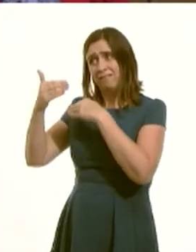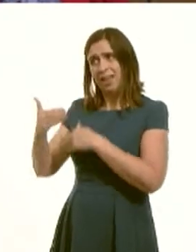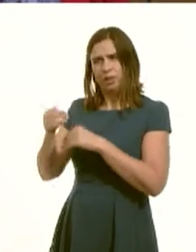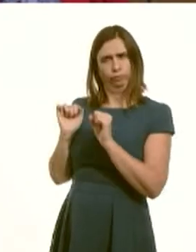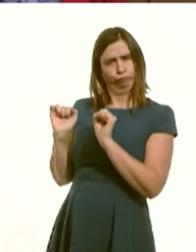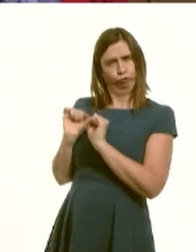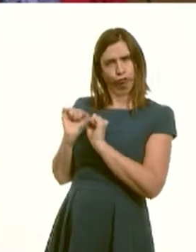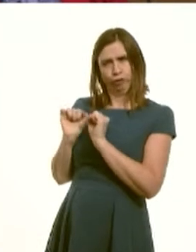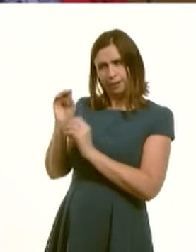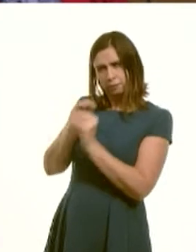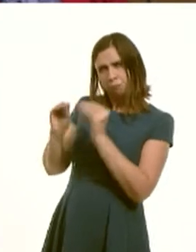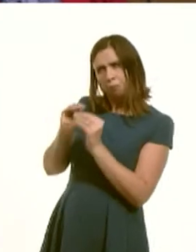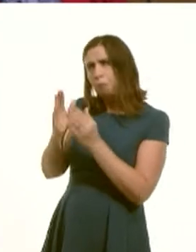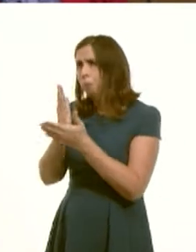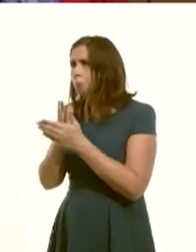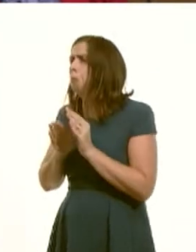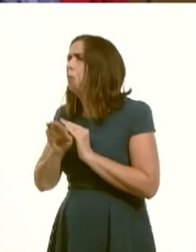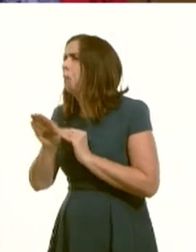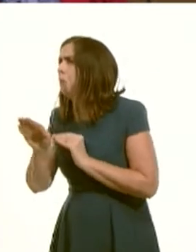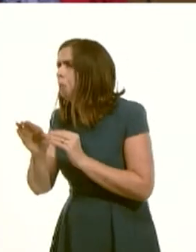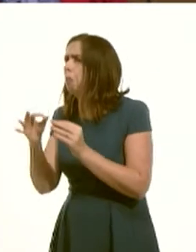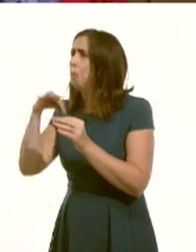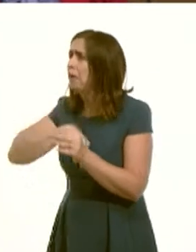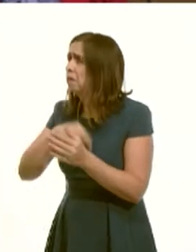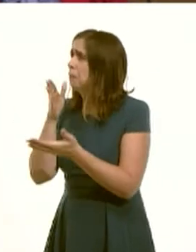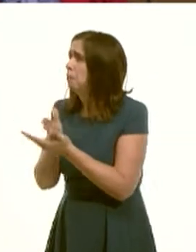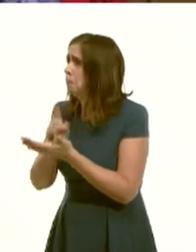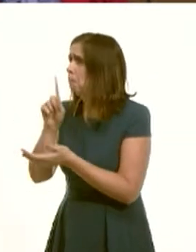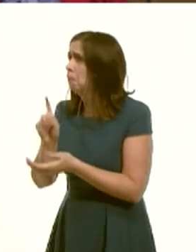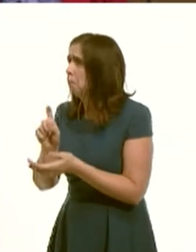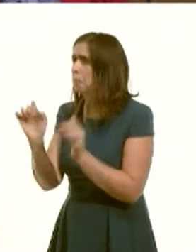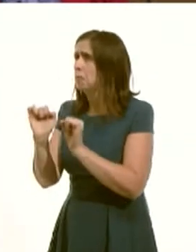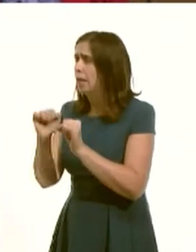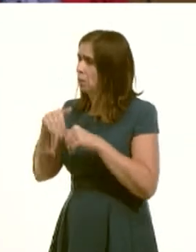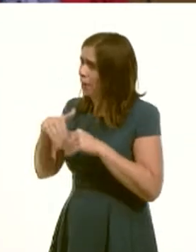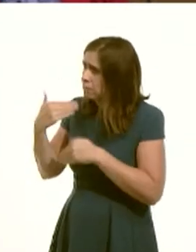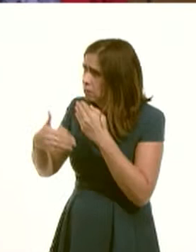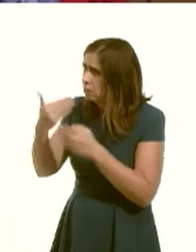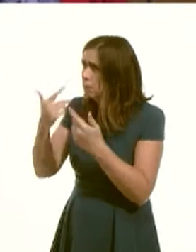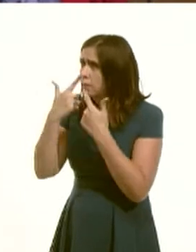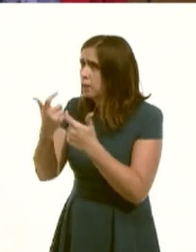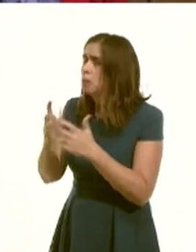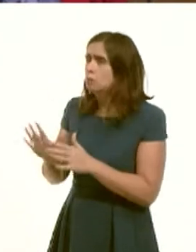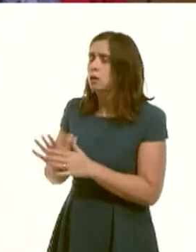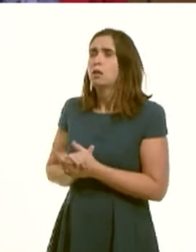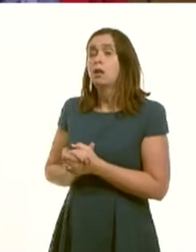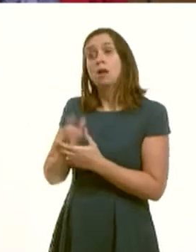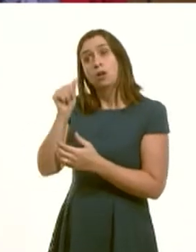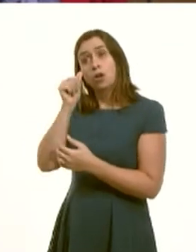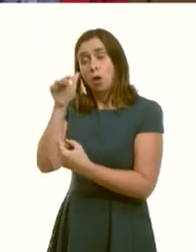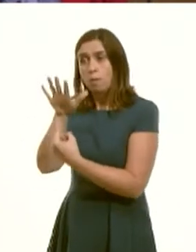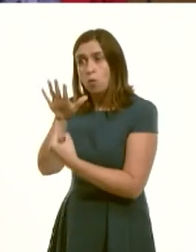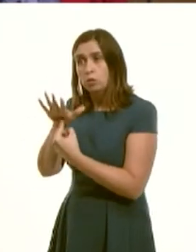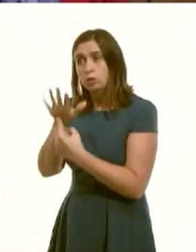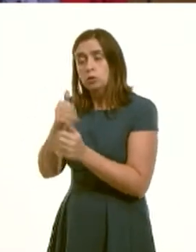to work through fully in terms of the beneficial effect it will have on our young people. We know, of course, it's important as well to